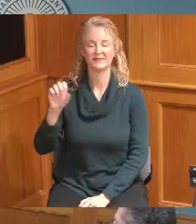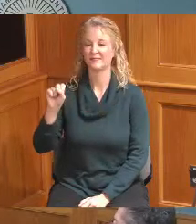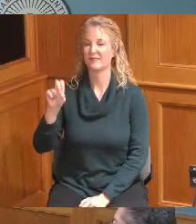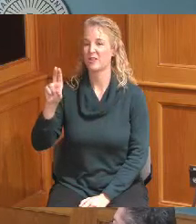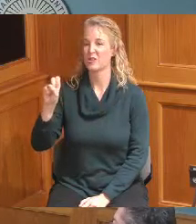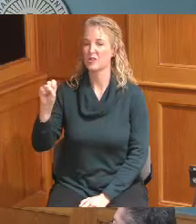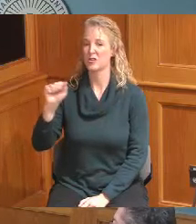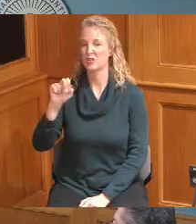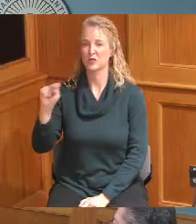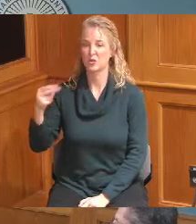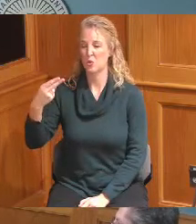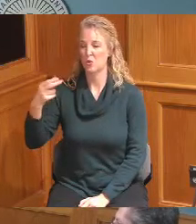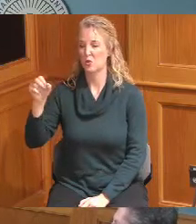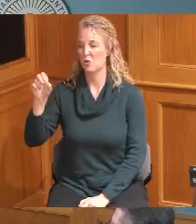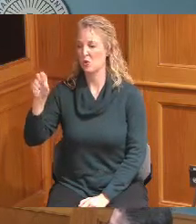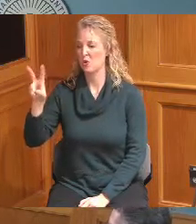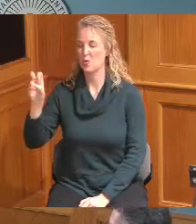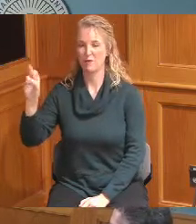Susan Hoover.